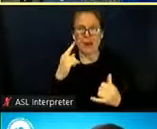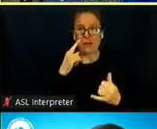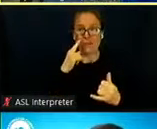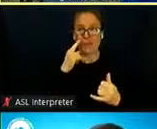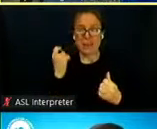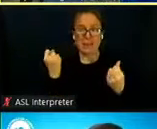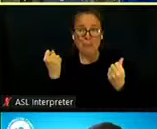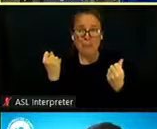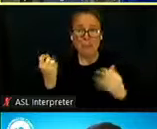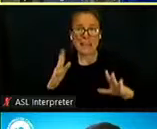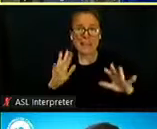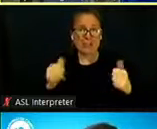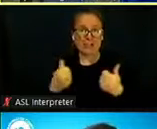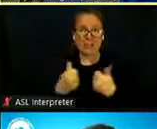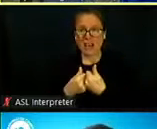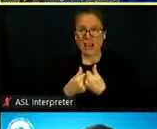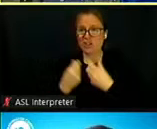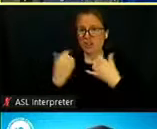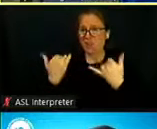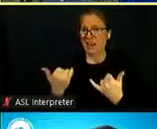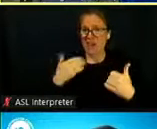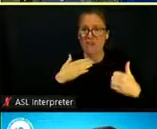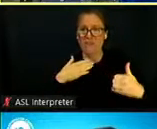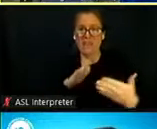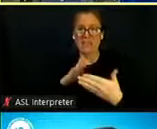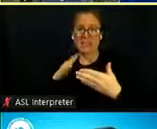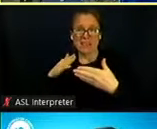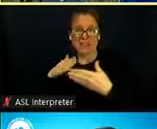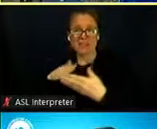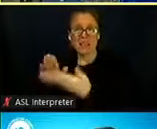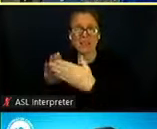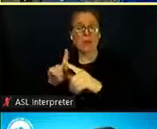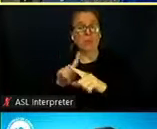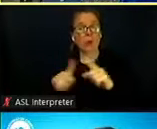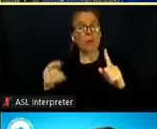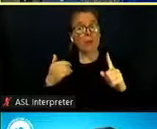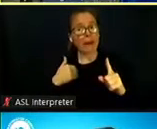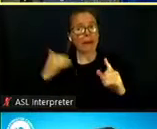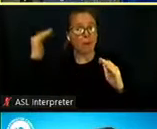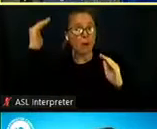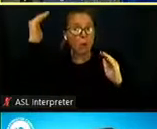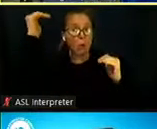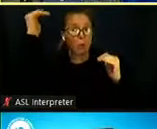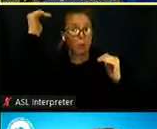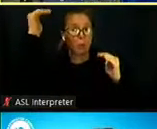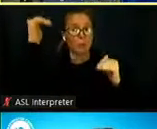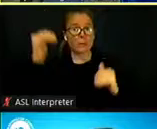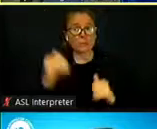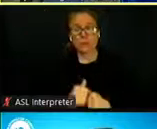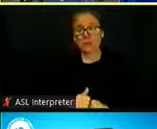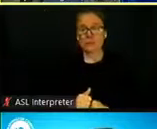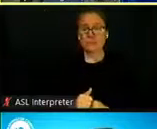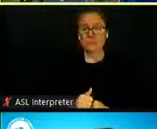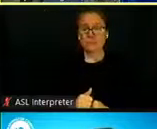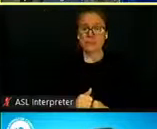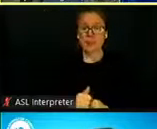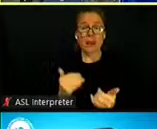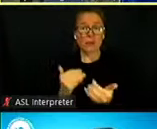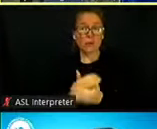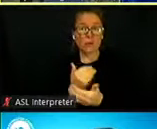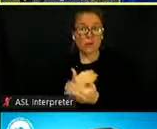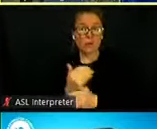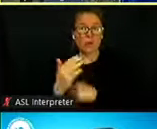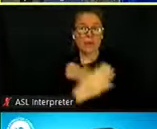budget challenges that we're facing. But there is hope for that. We have a new county